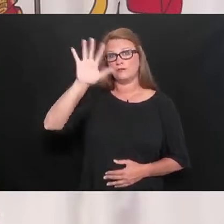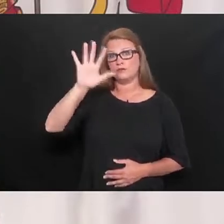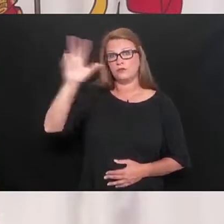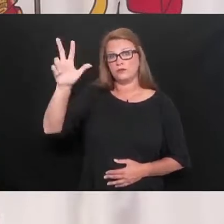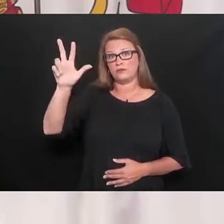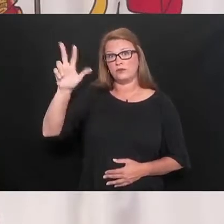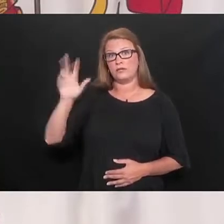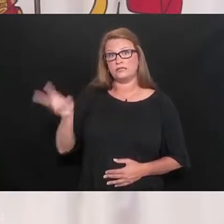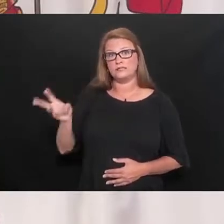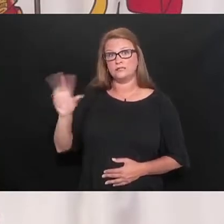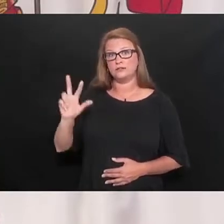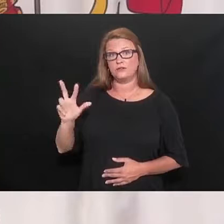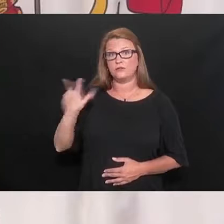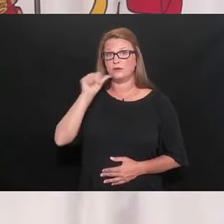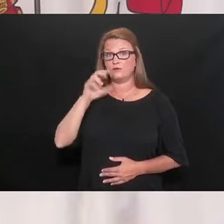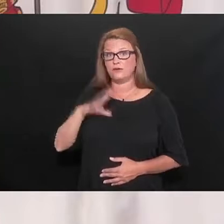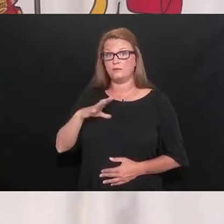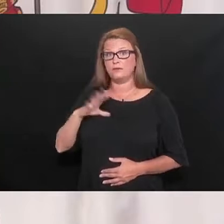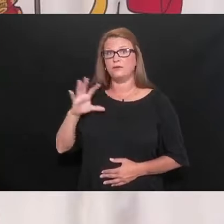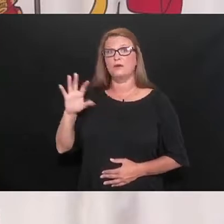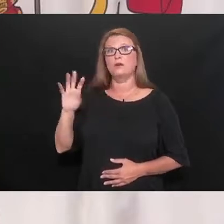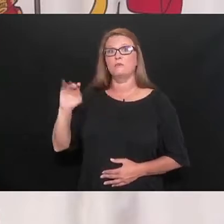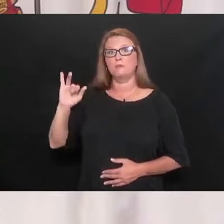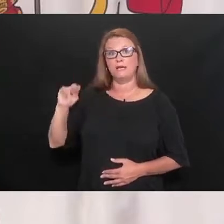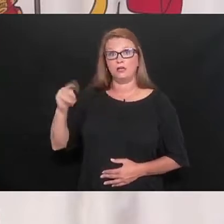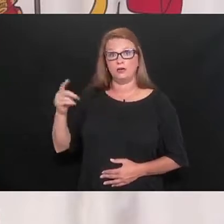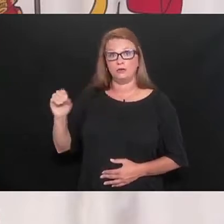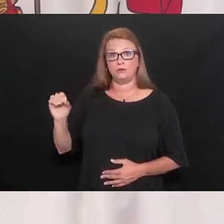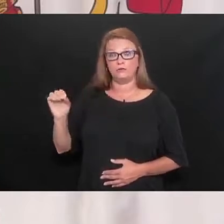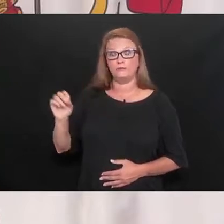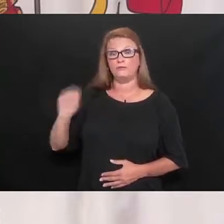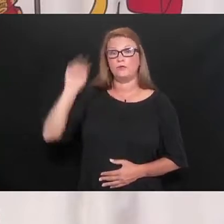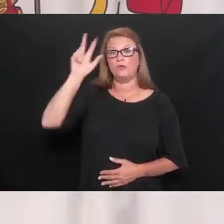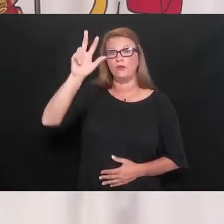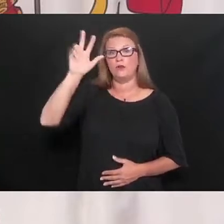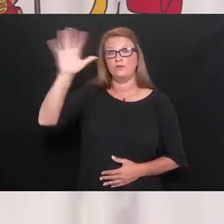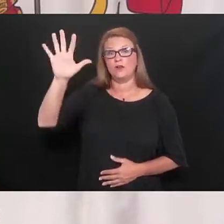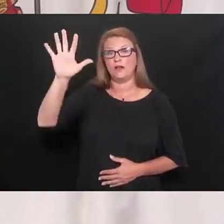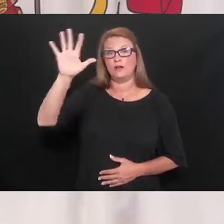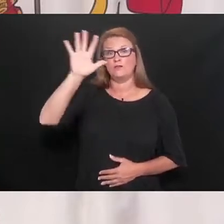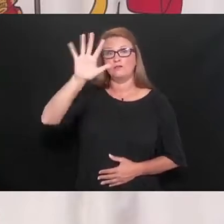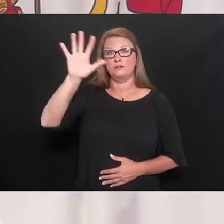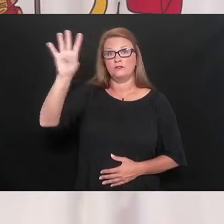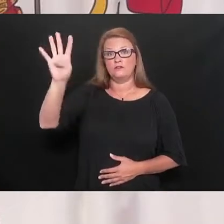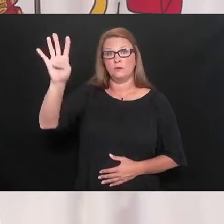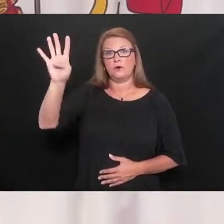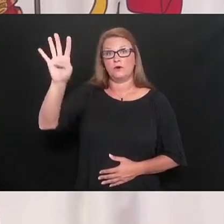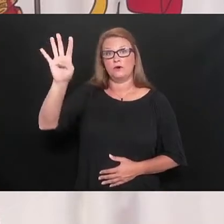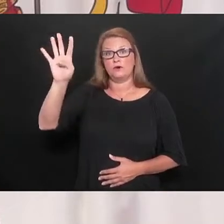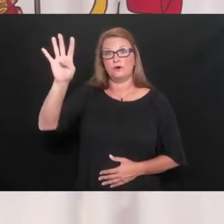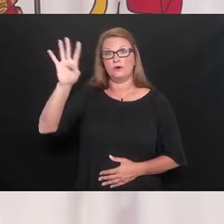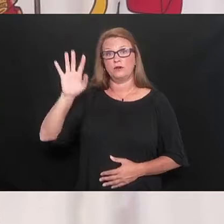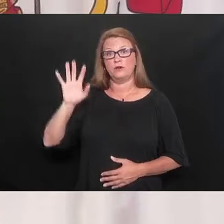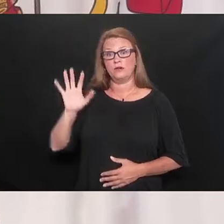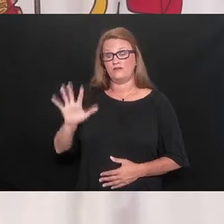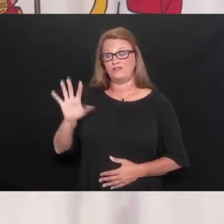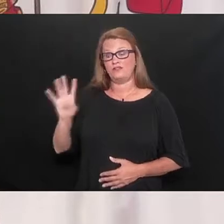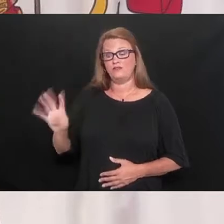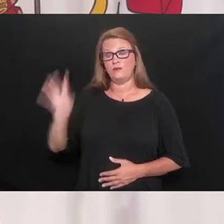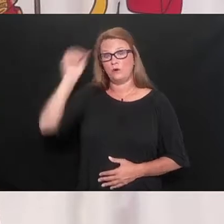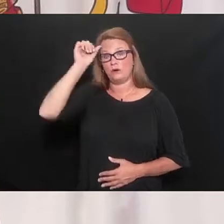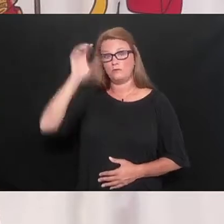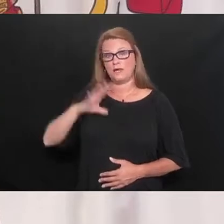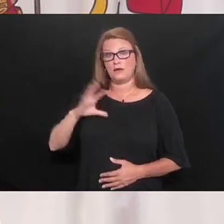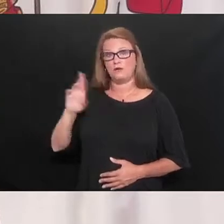death, a 63-year-old female from Mingo County. The 3,554th death, a 54-year-old male